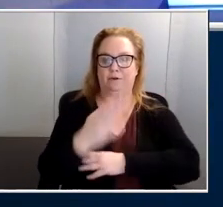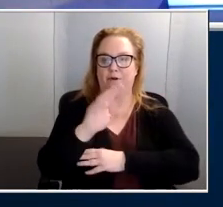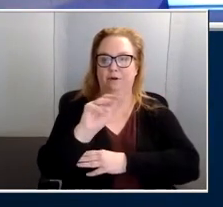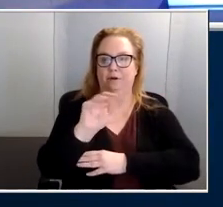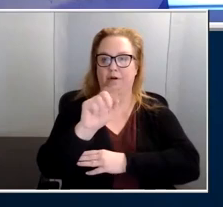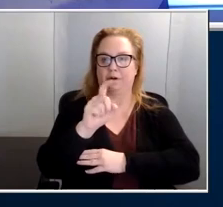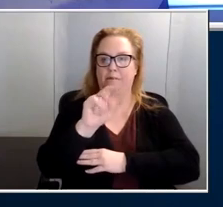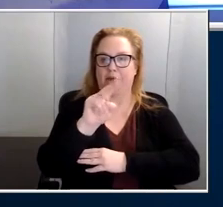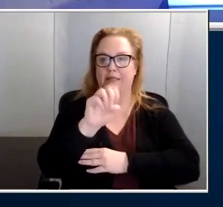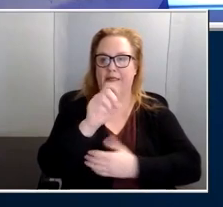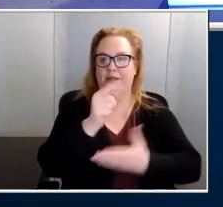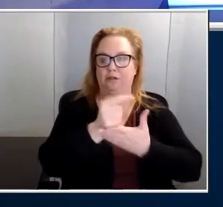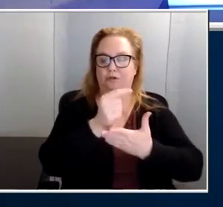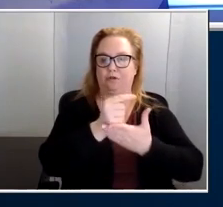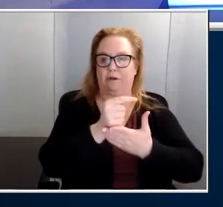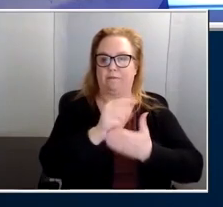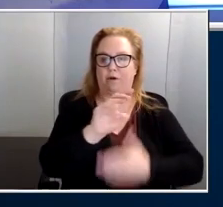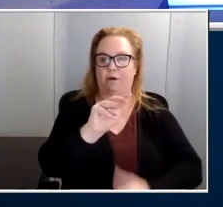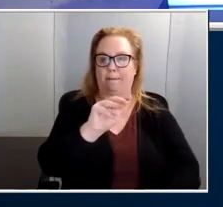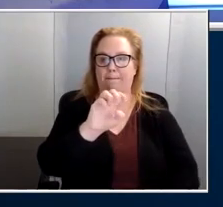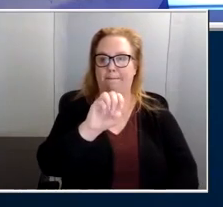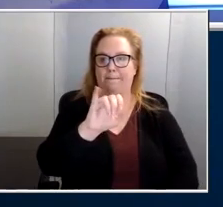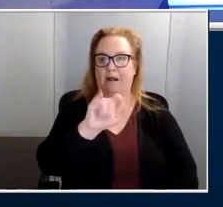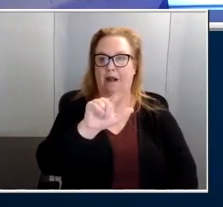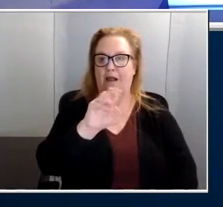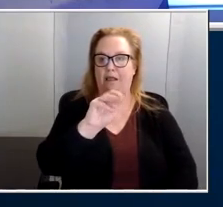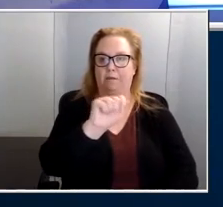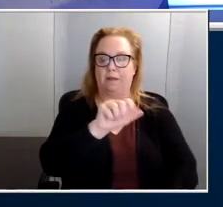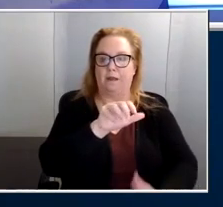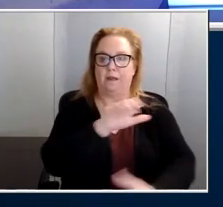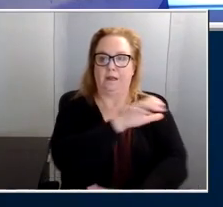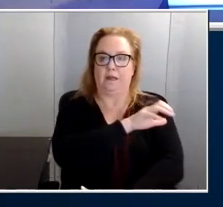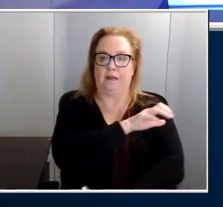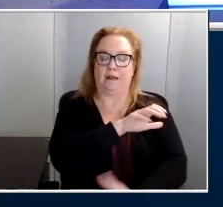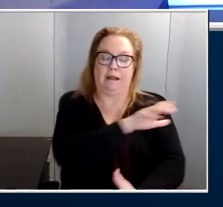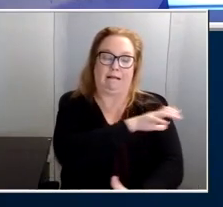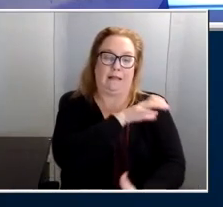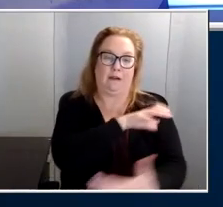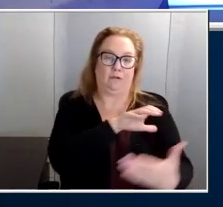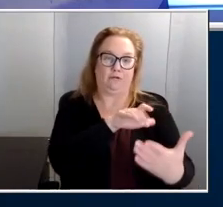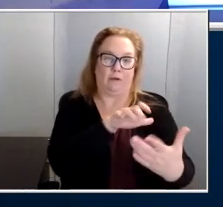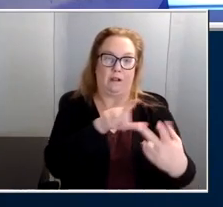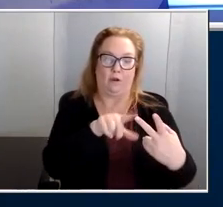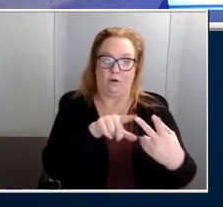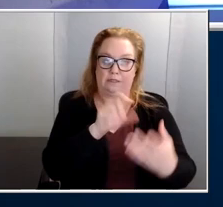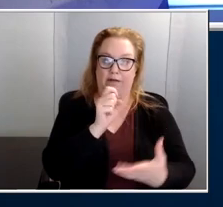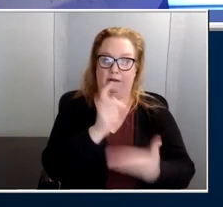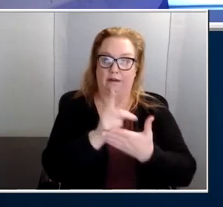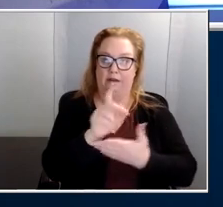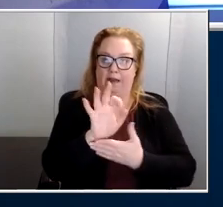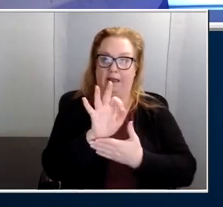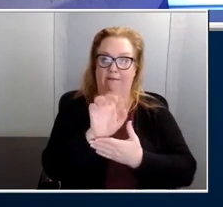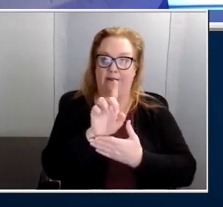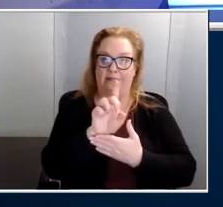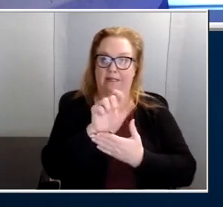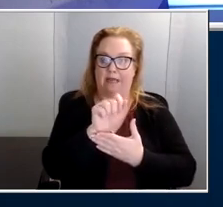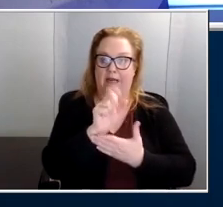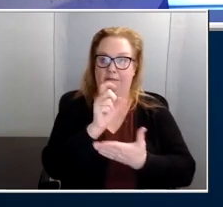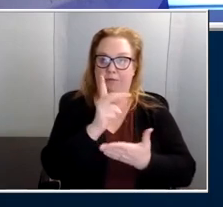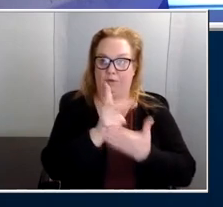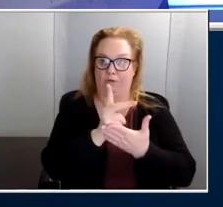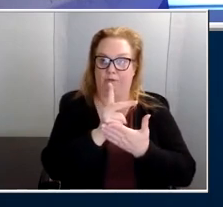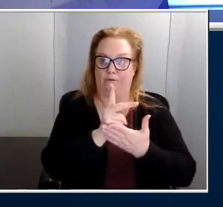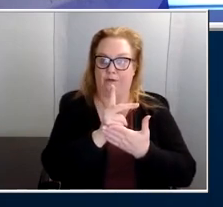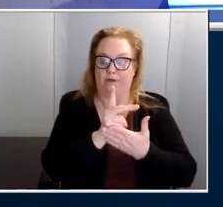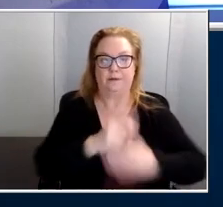is this treatment for multiple myeloma a clinical trial, or is it now officially FDA approved and available for an option for